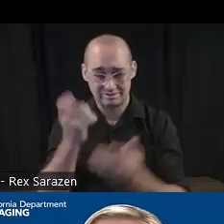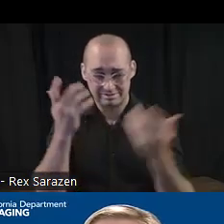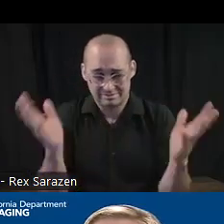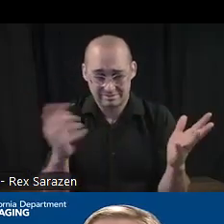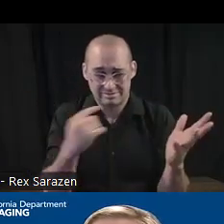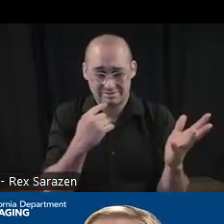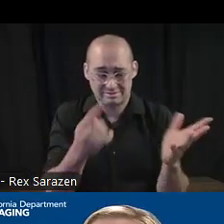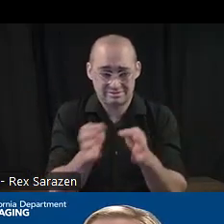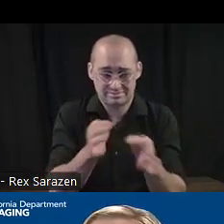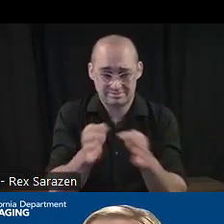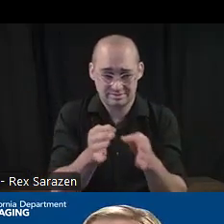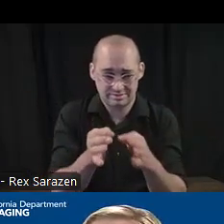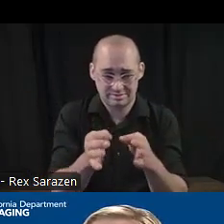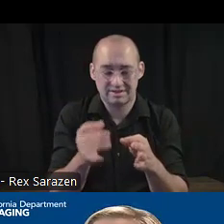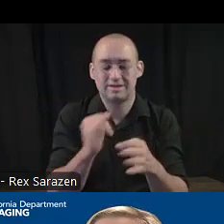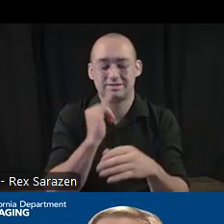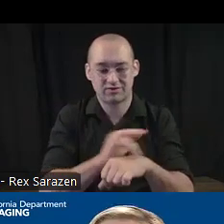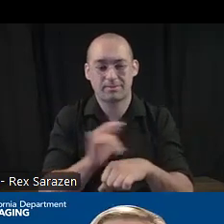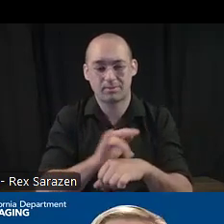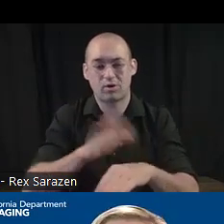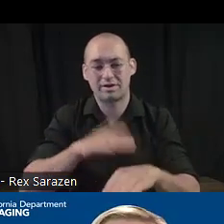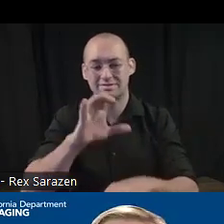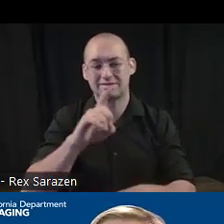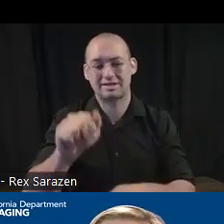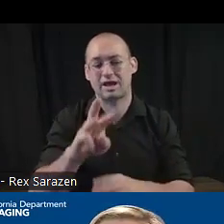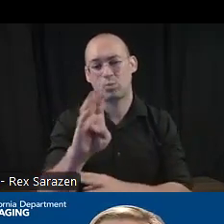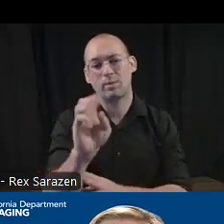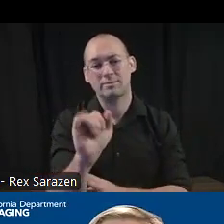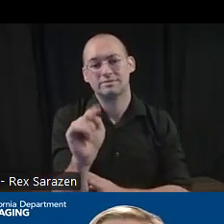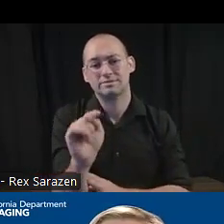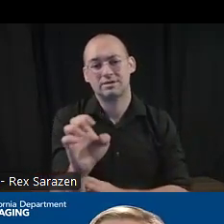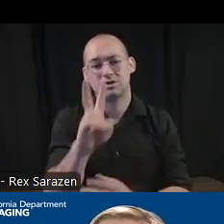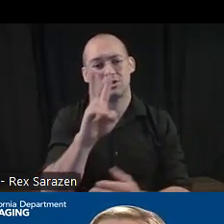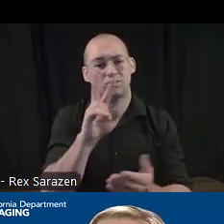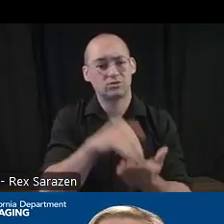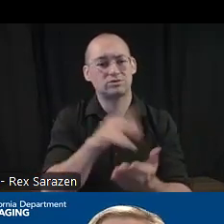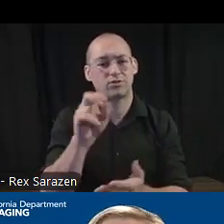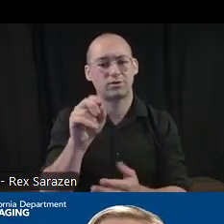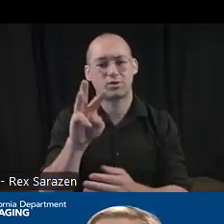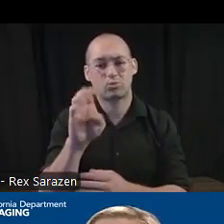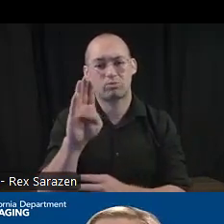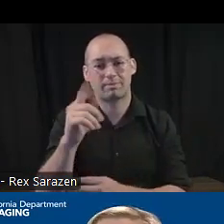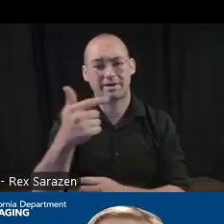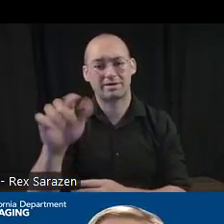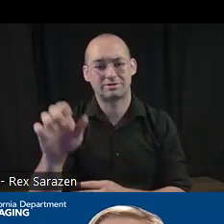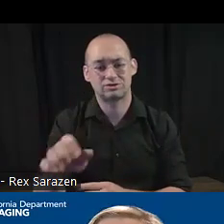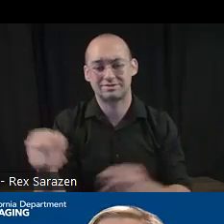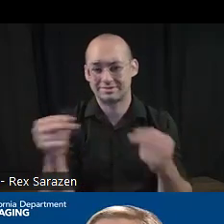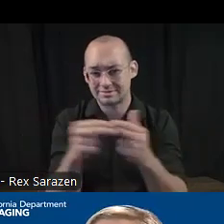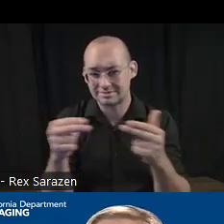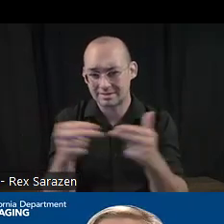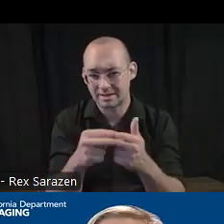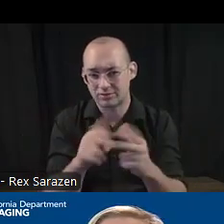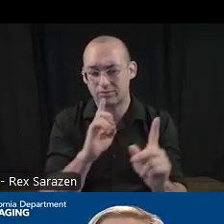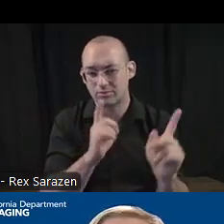is available on our CDA website on the California 2030 page. So you can see slide decks,